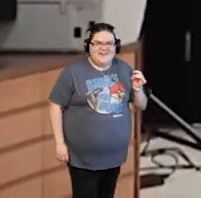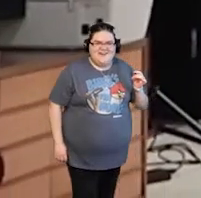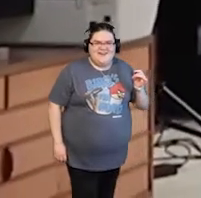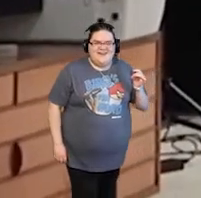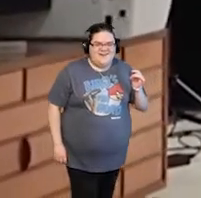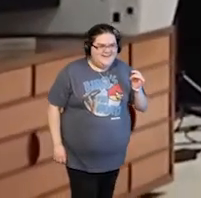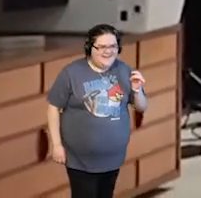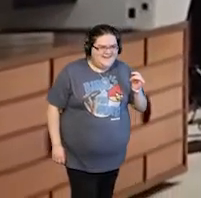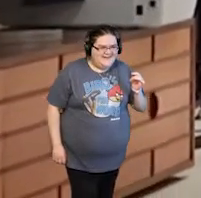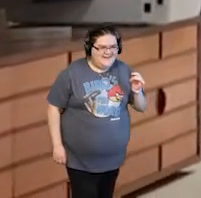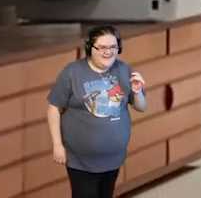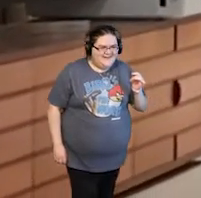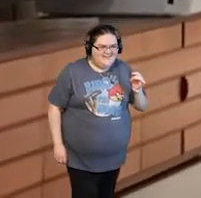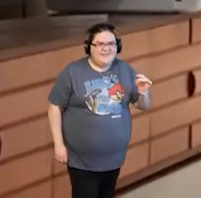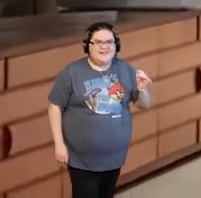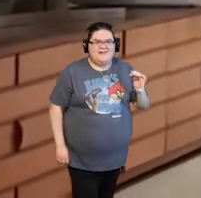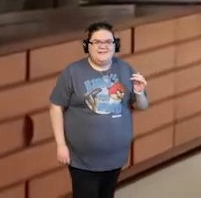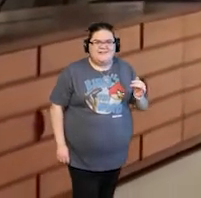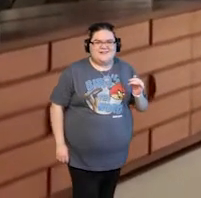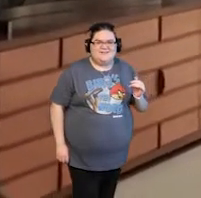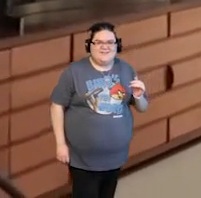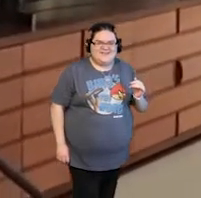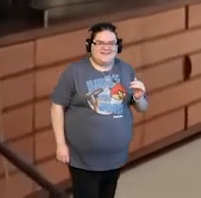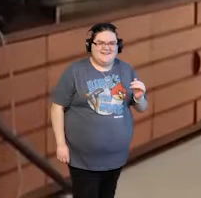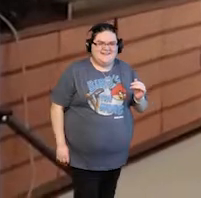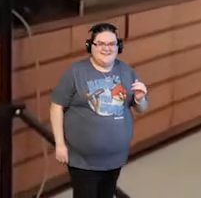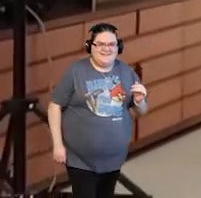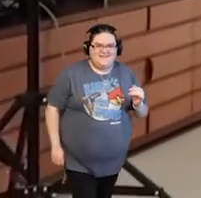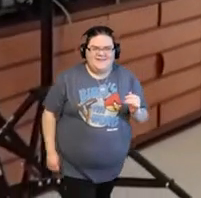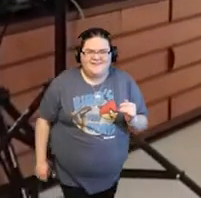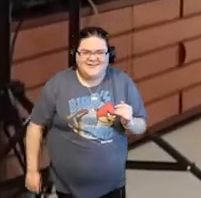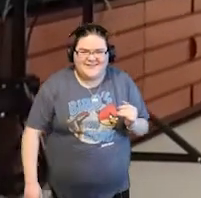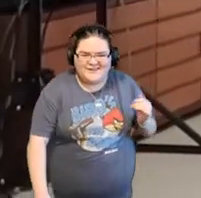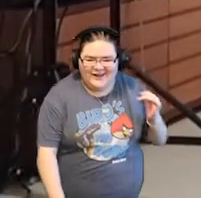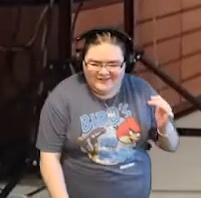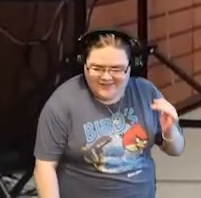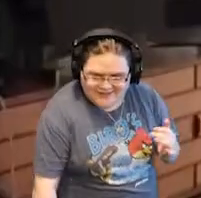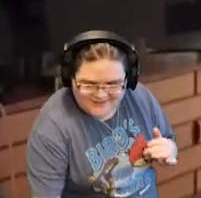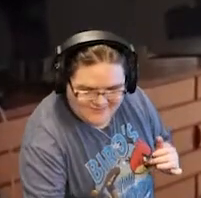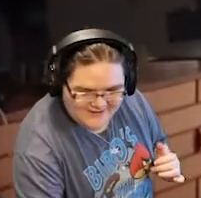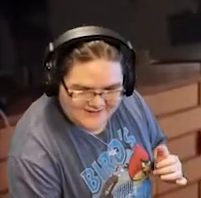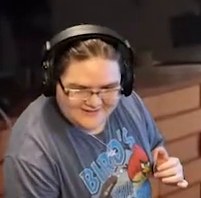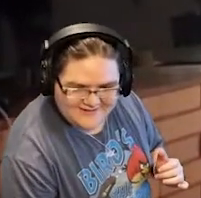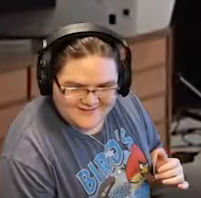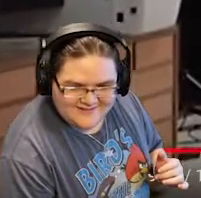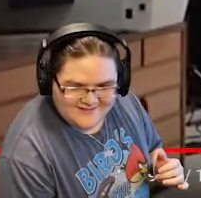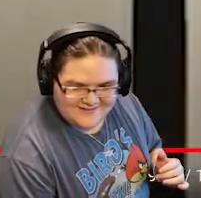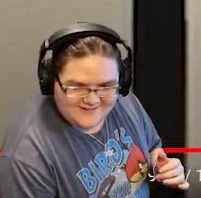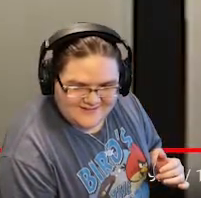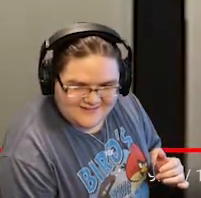What is that? That sounds like something. Hold on, that sounds like something.